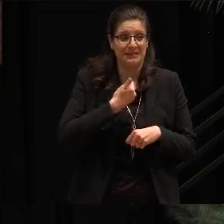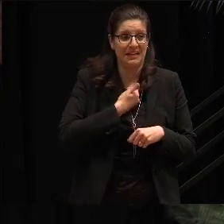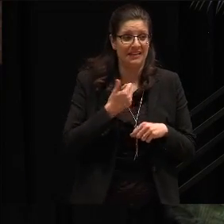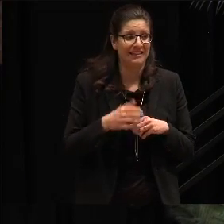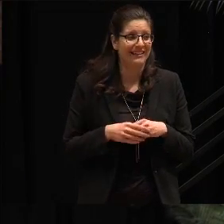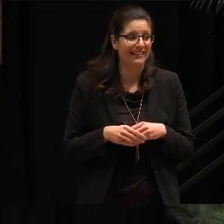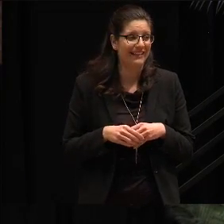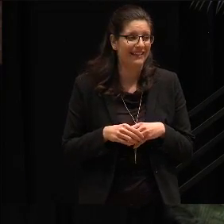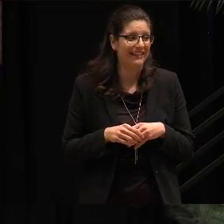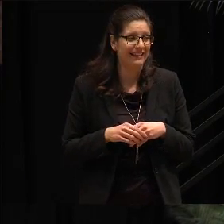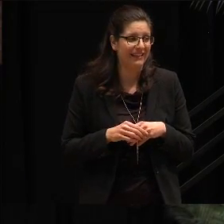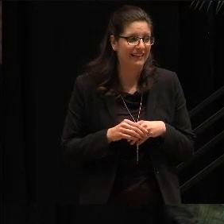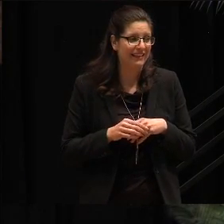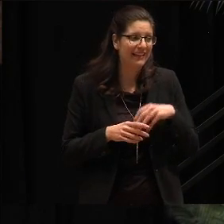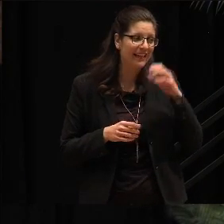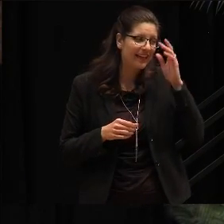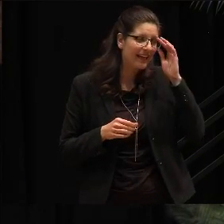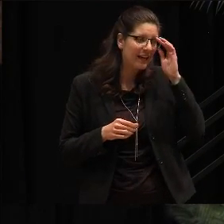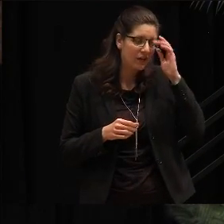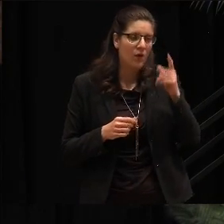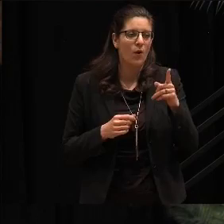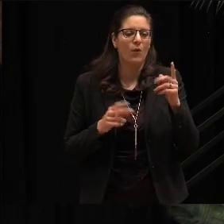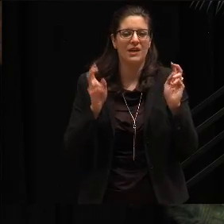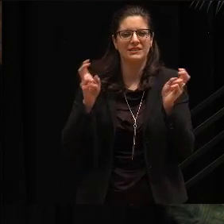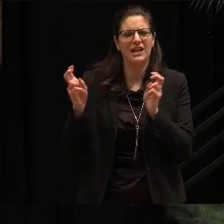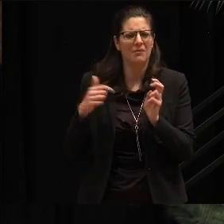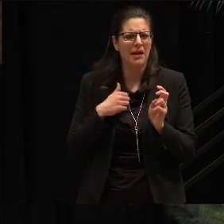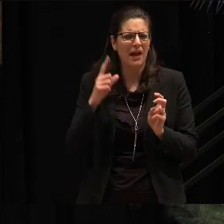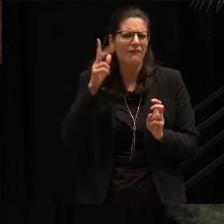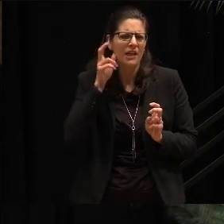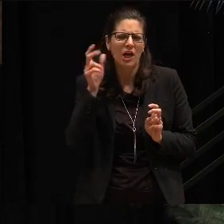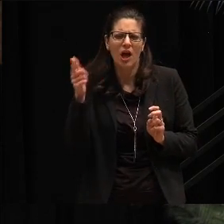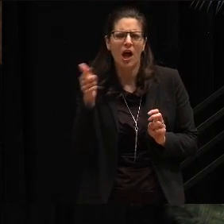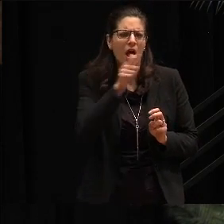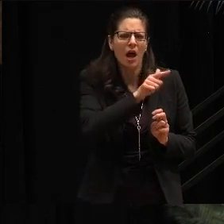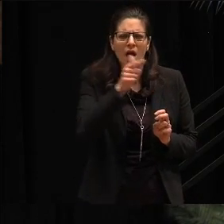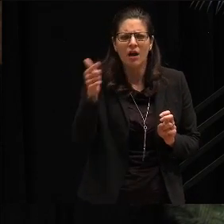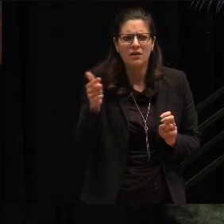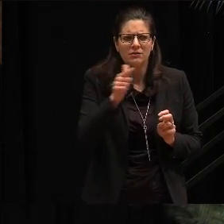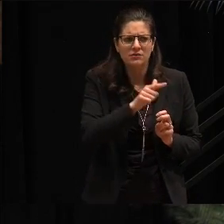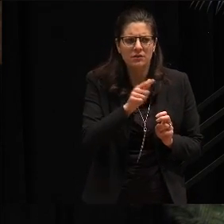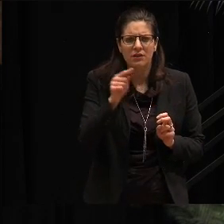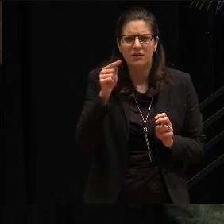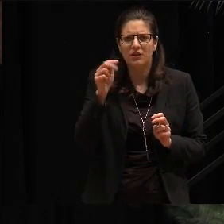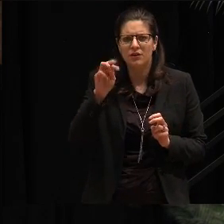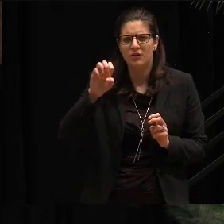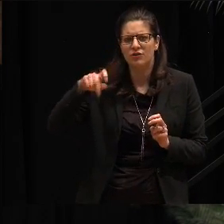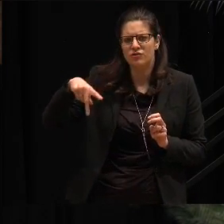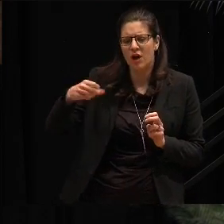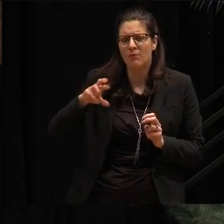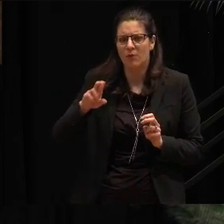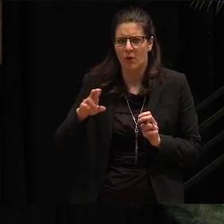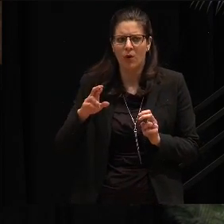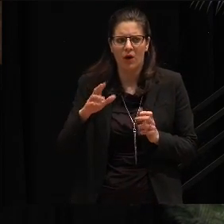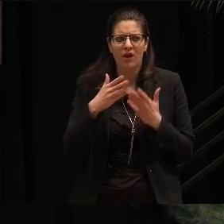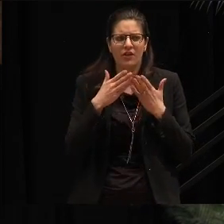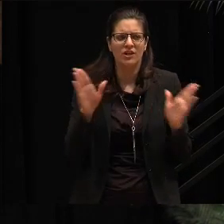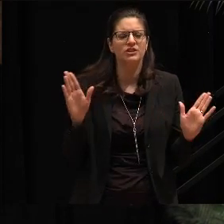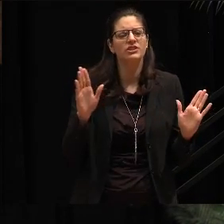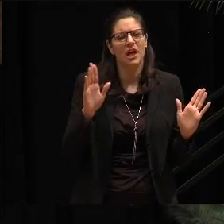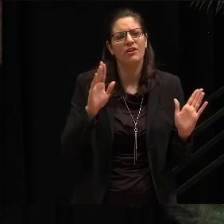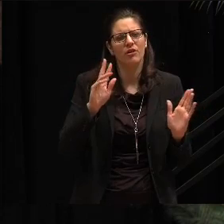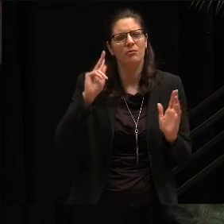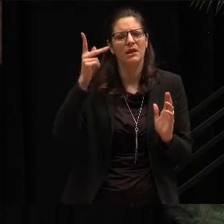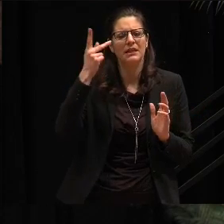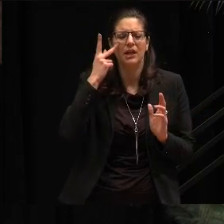Good more. But one topic I hear thrown around up here is the idea that Trump, or the general political paralysis of our country, is a symptom